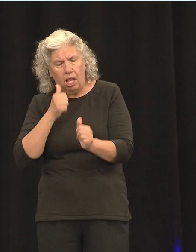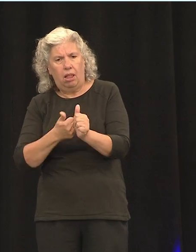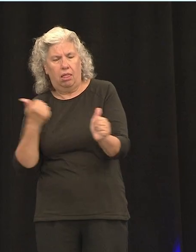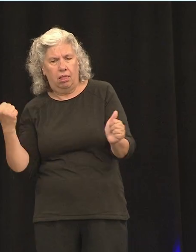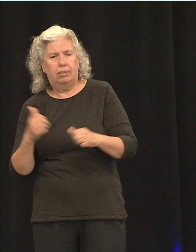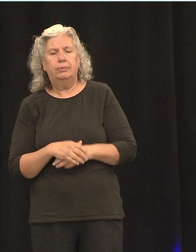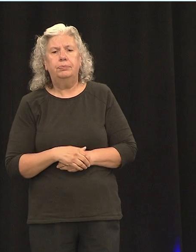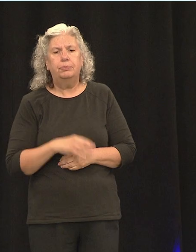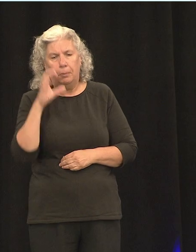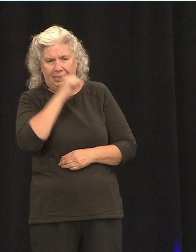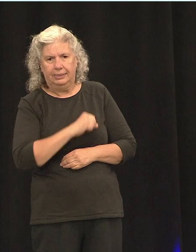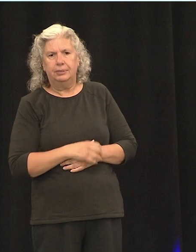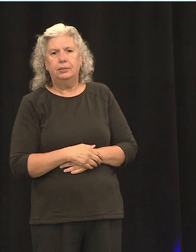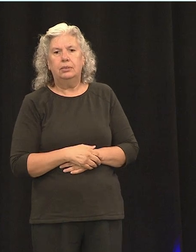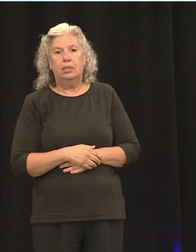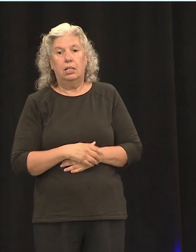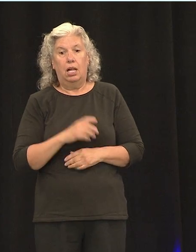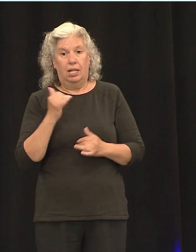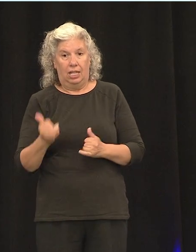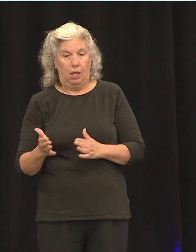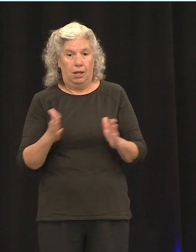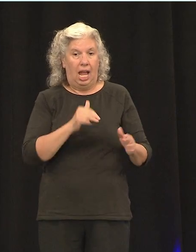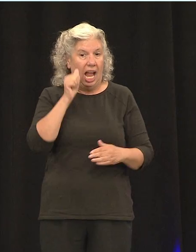Auditory and visual fatigue is huge,